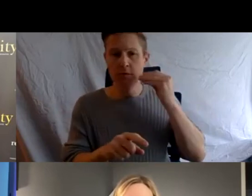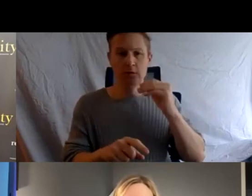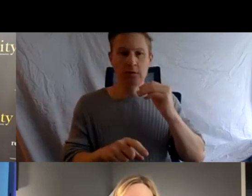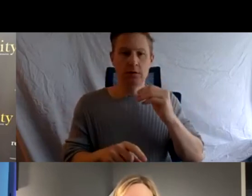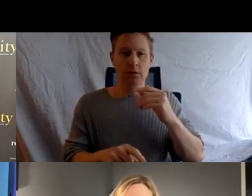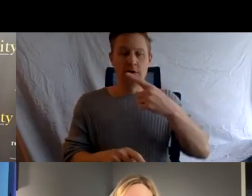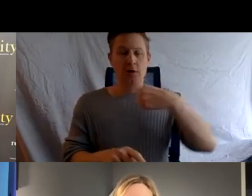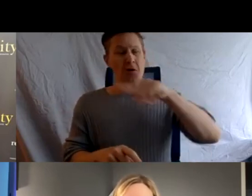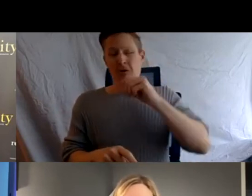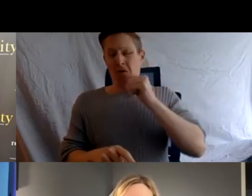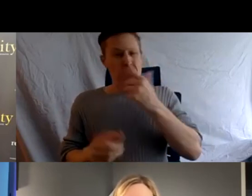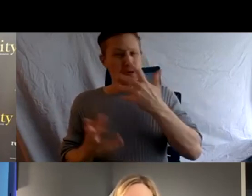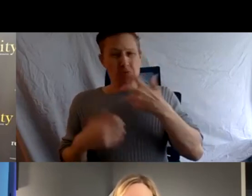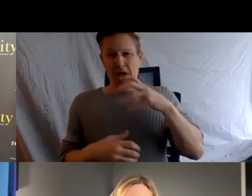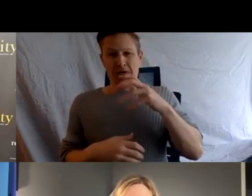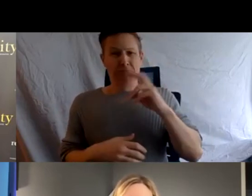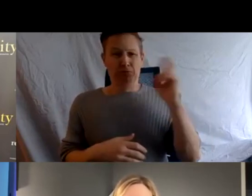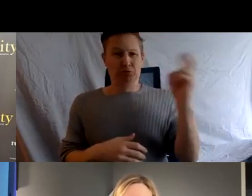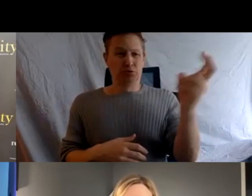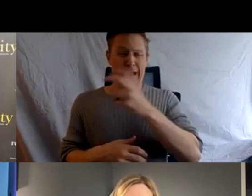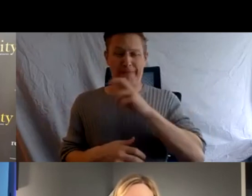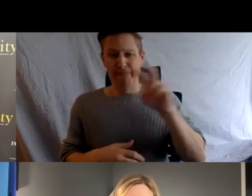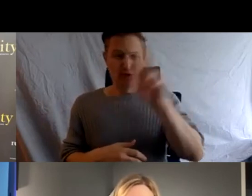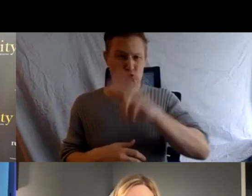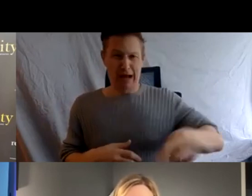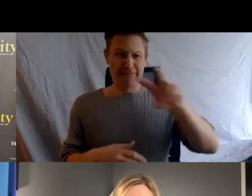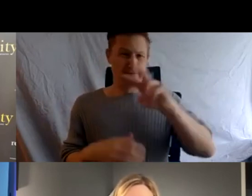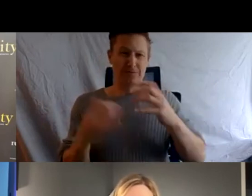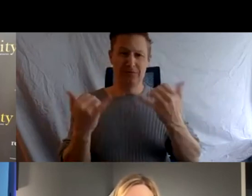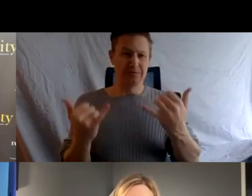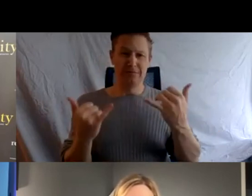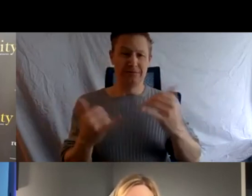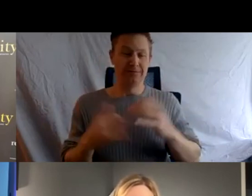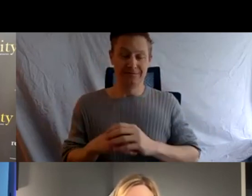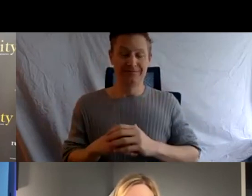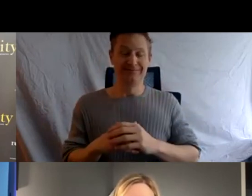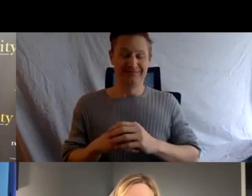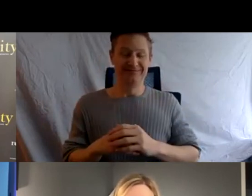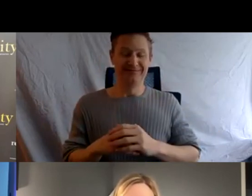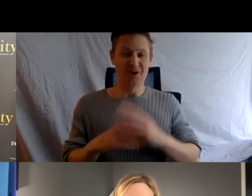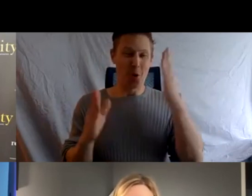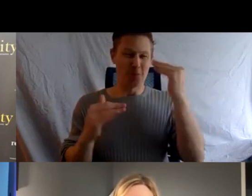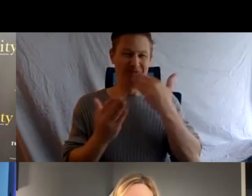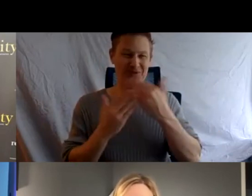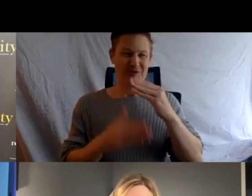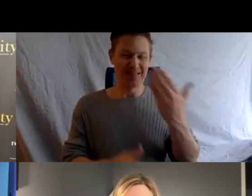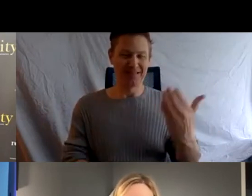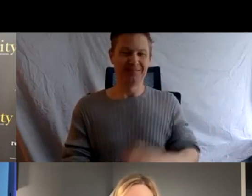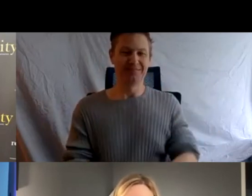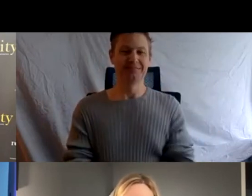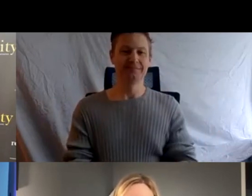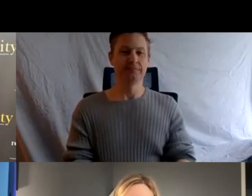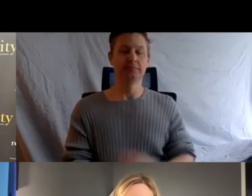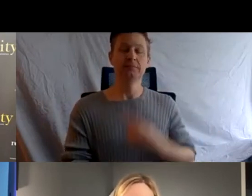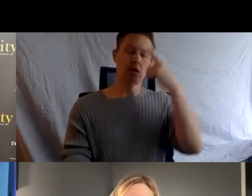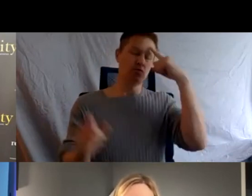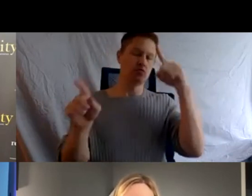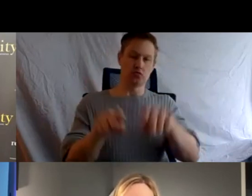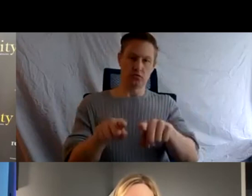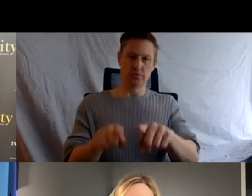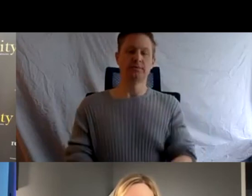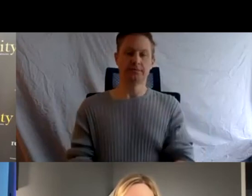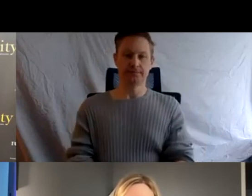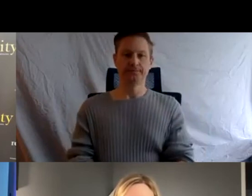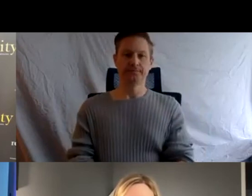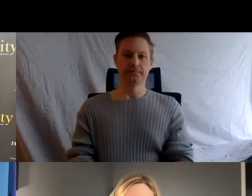travel. Yeah, I agree. Hopefully it turns out to be a good thing. Yeah, no, I agree. Oh, I was